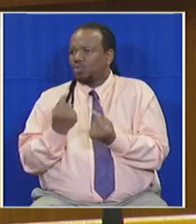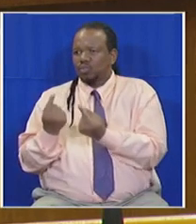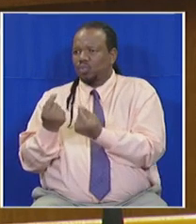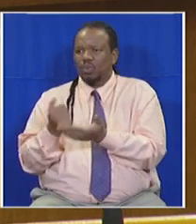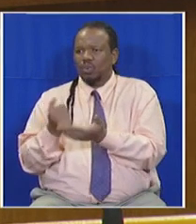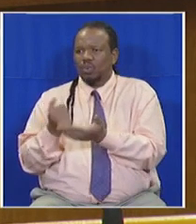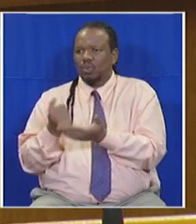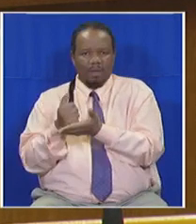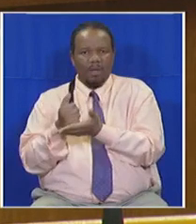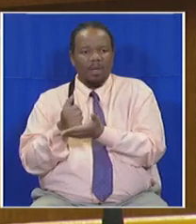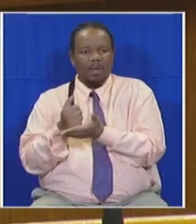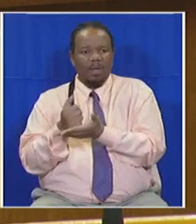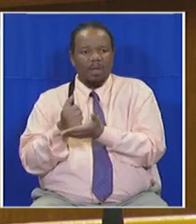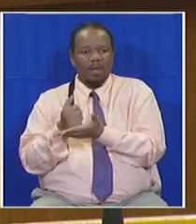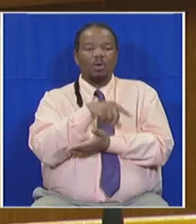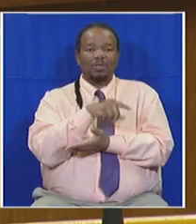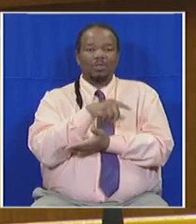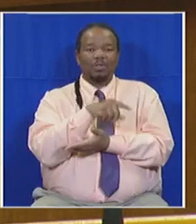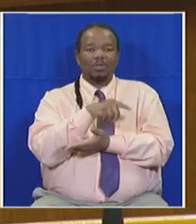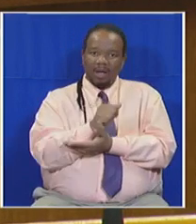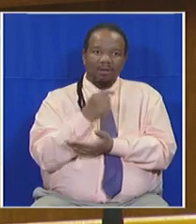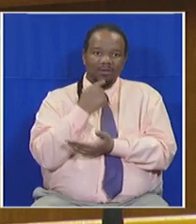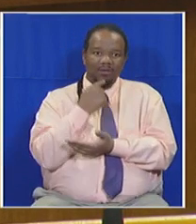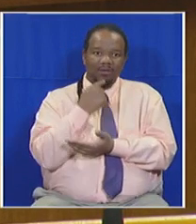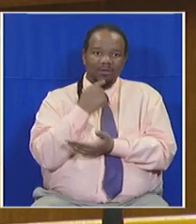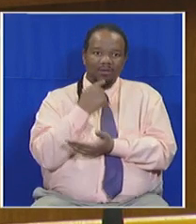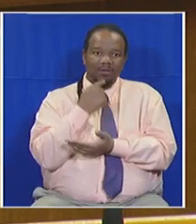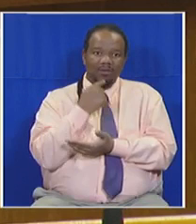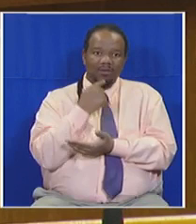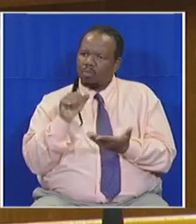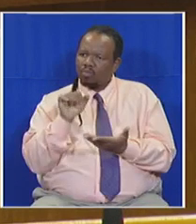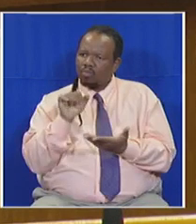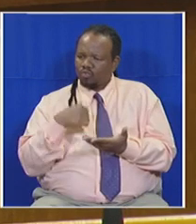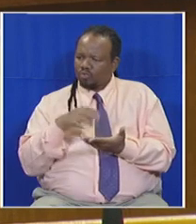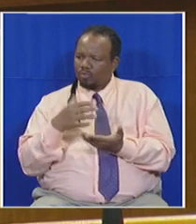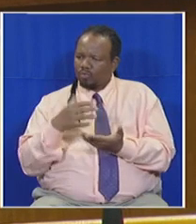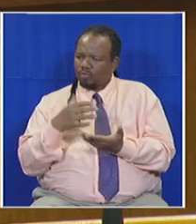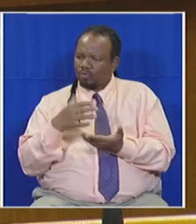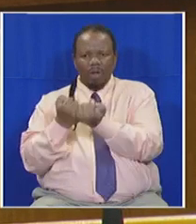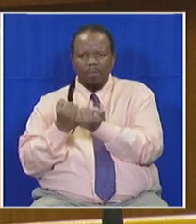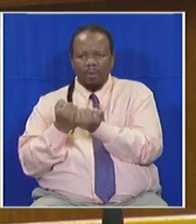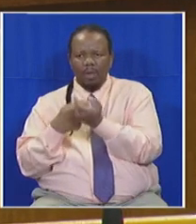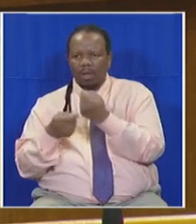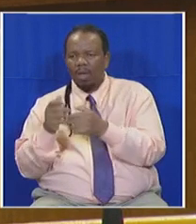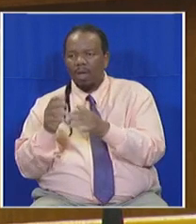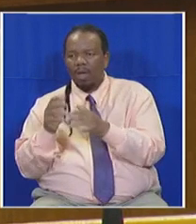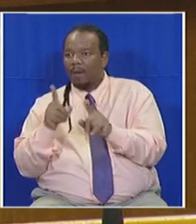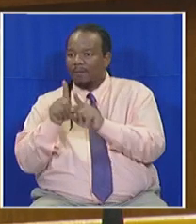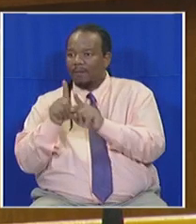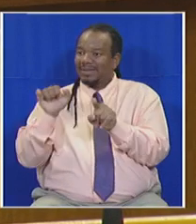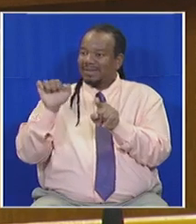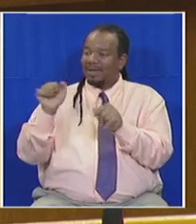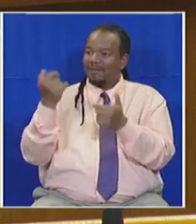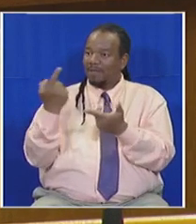strengthen its capacity to support municipalities to improve spending by, among others, develop its finance unit